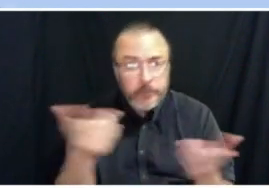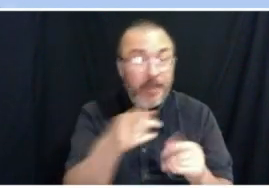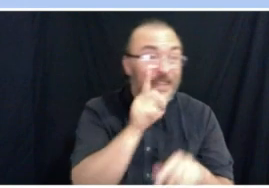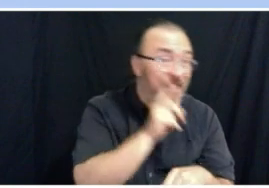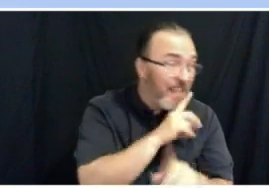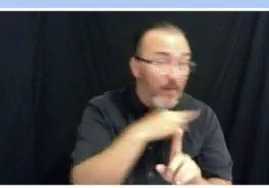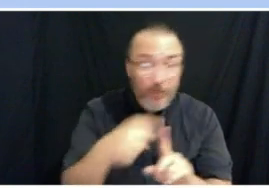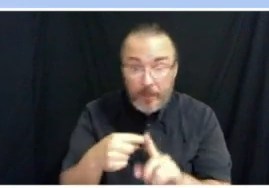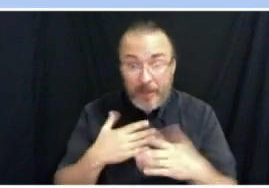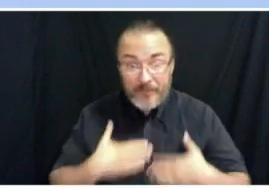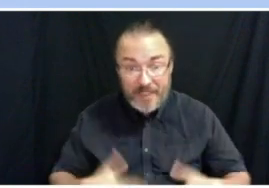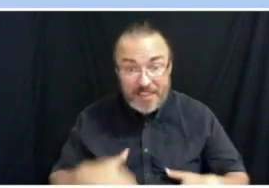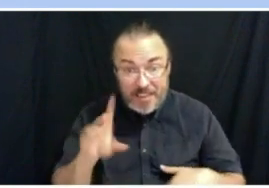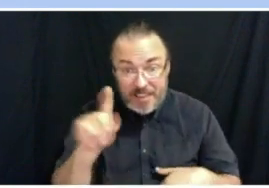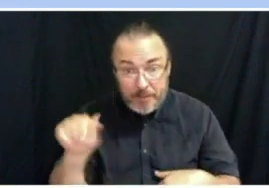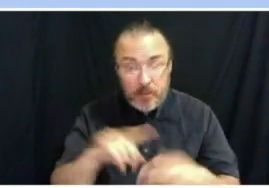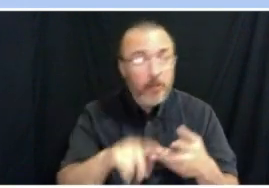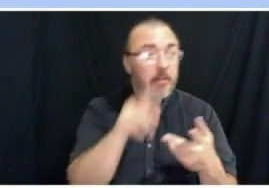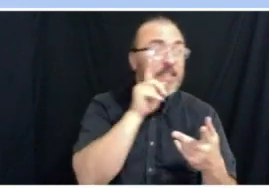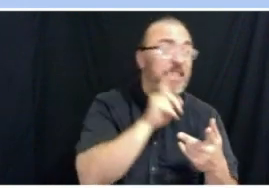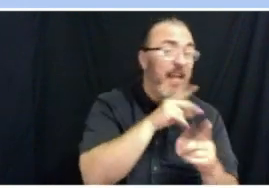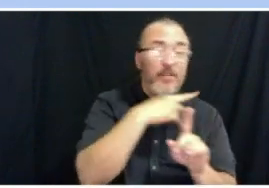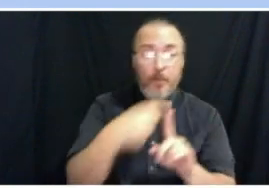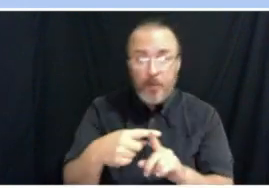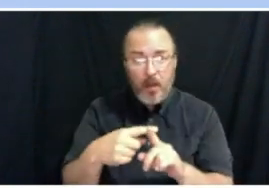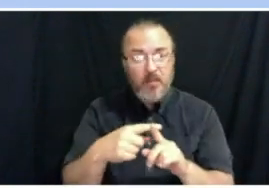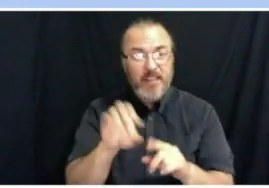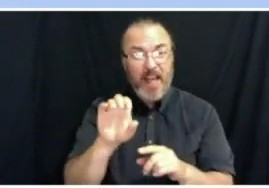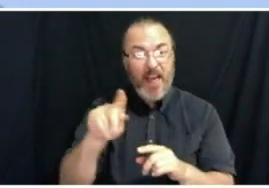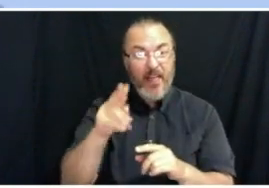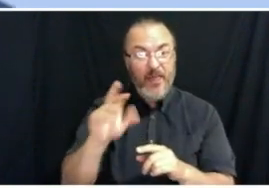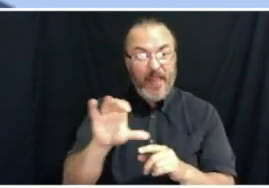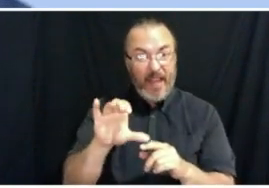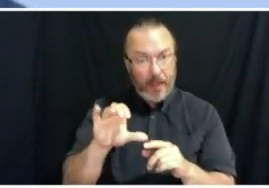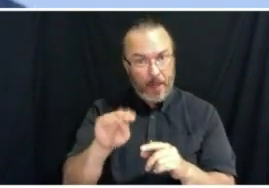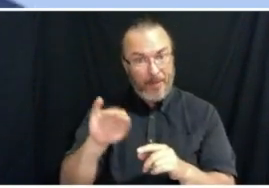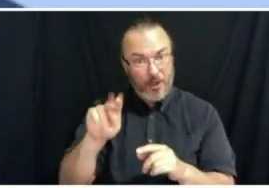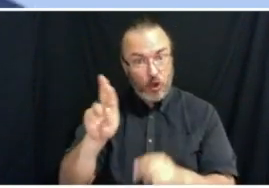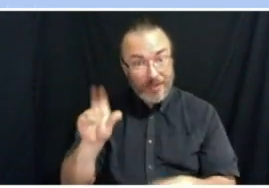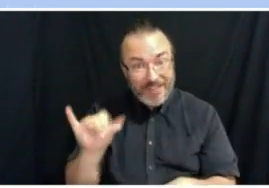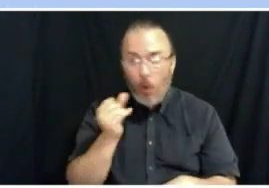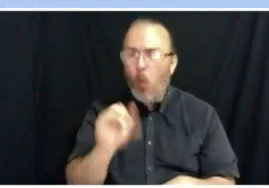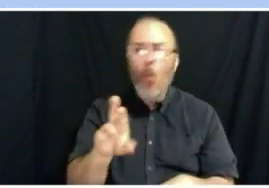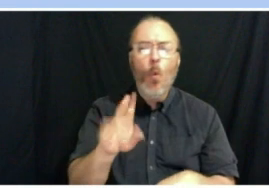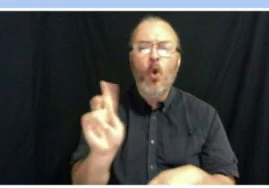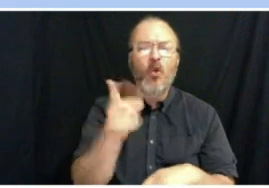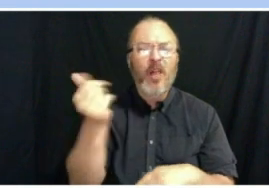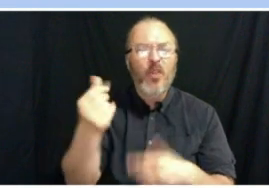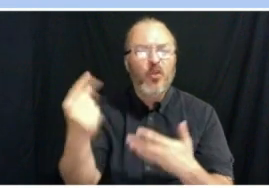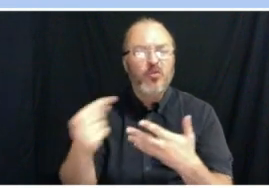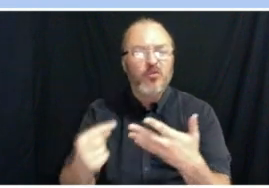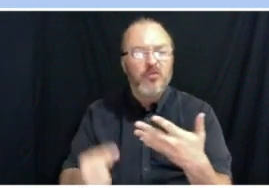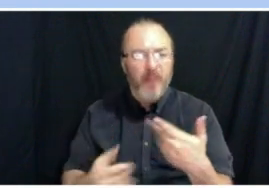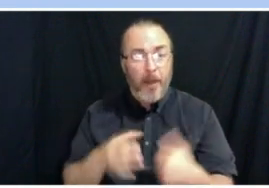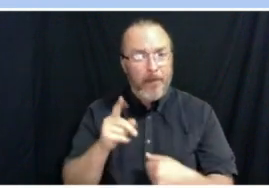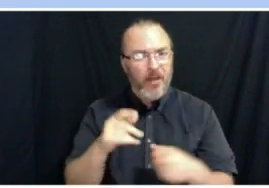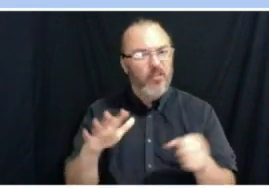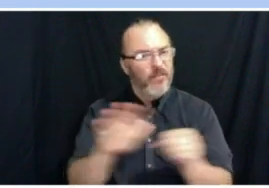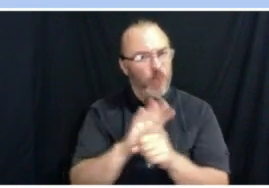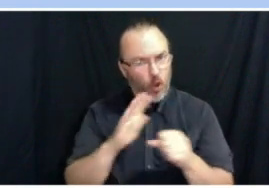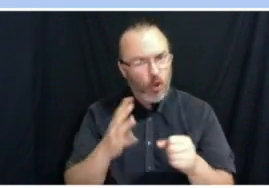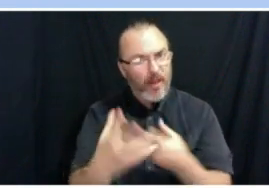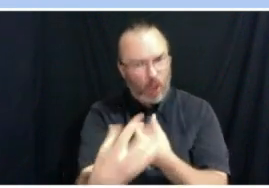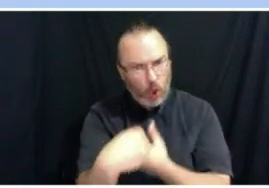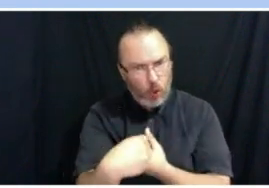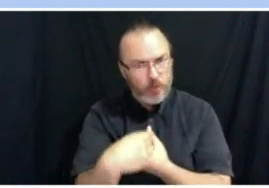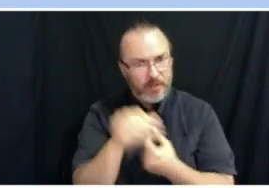physical disabilities. There are children who are deaf who are from ethnic minorities or other things. So they have to be fully inclusive in that